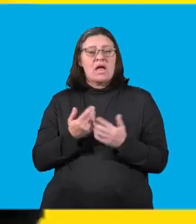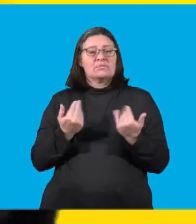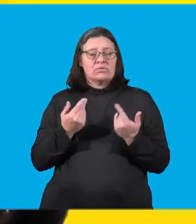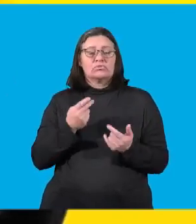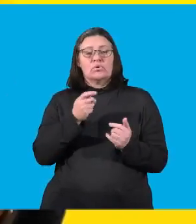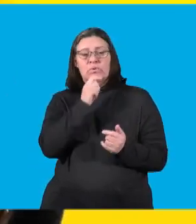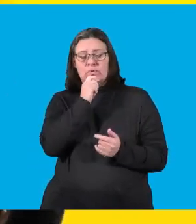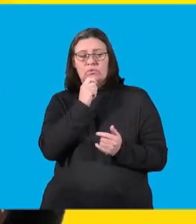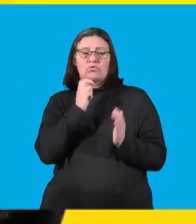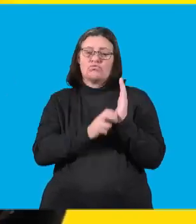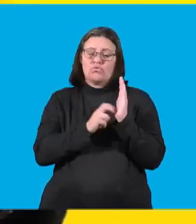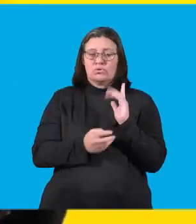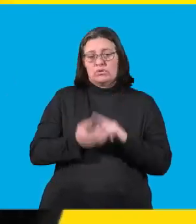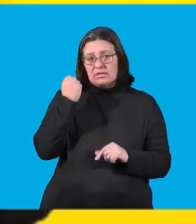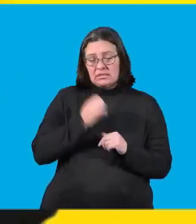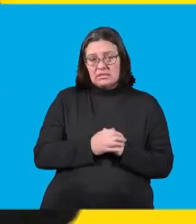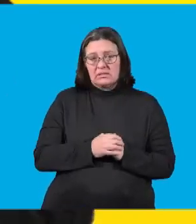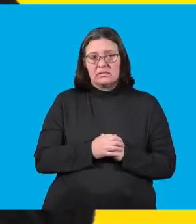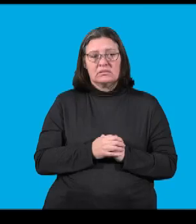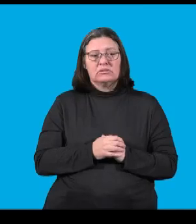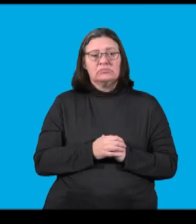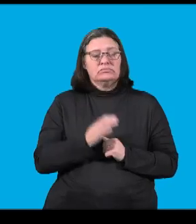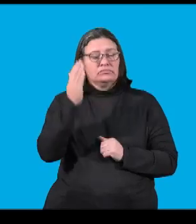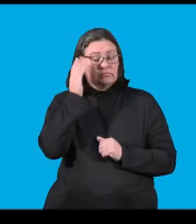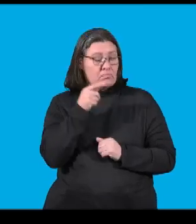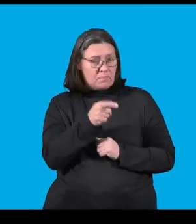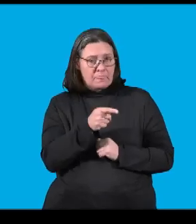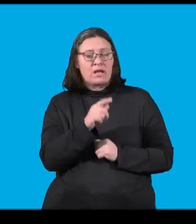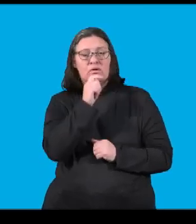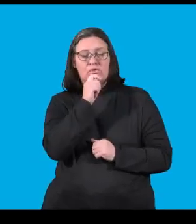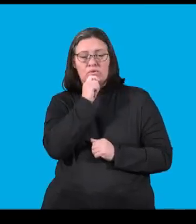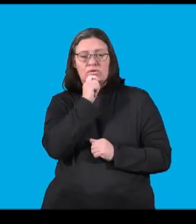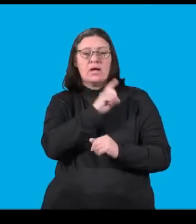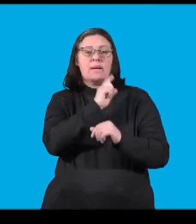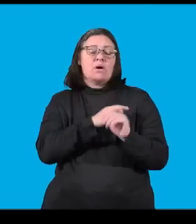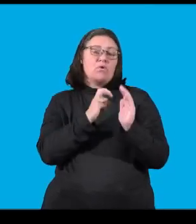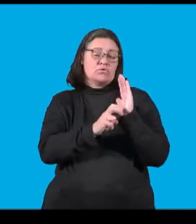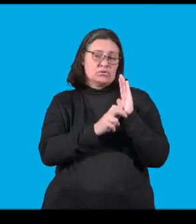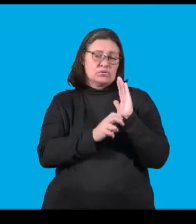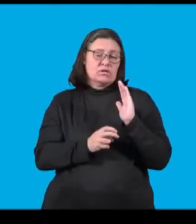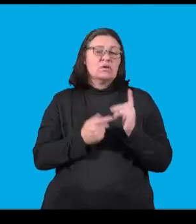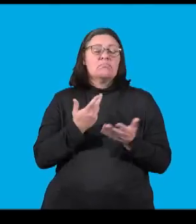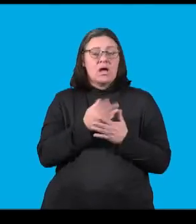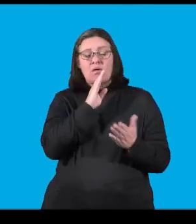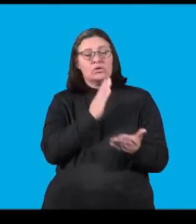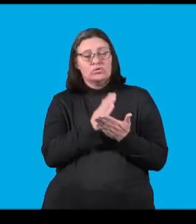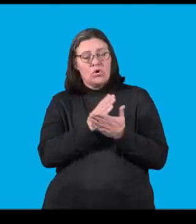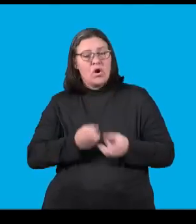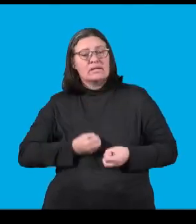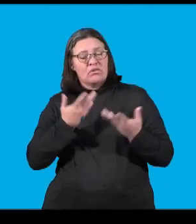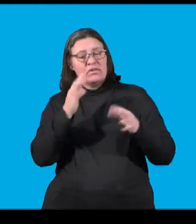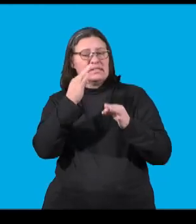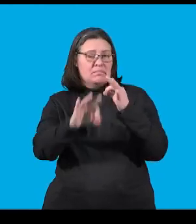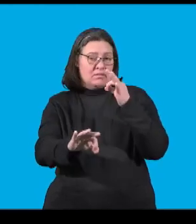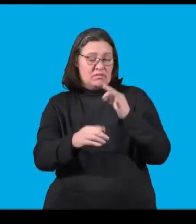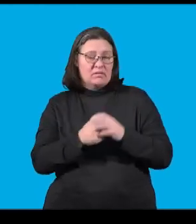expected to use the rules to derive. So therefore, we know that I need to now use the power rule to derive this. I make sure that